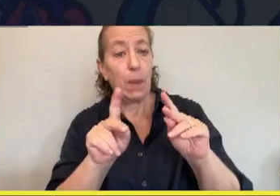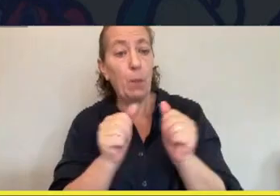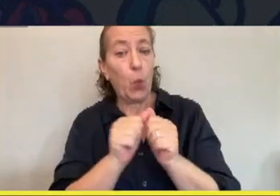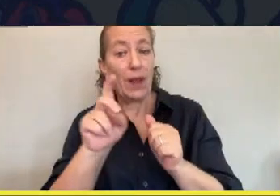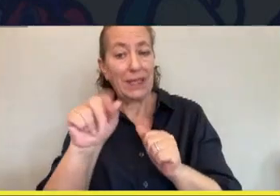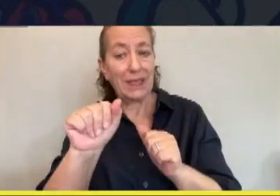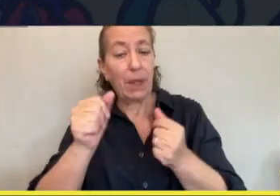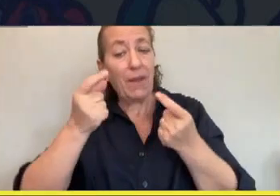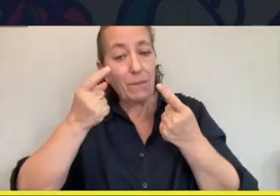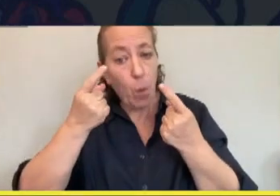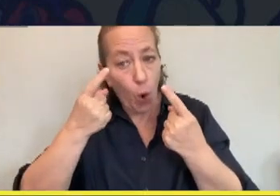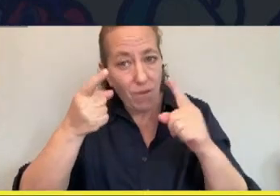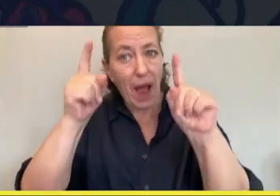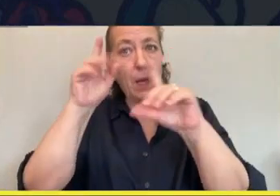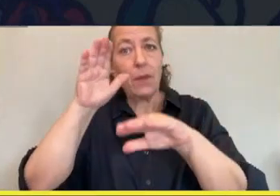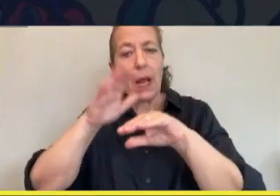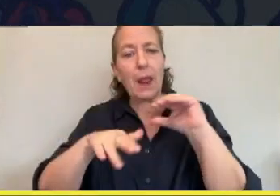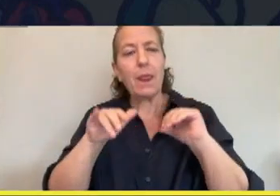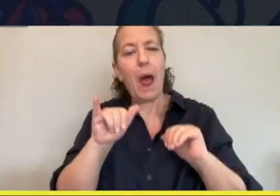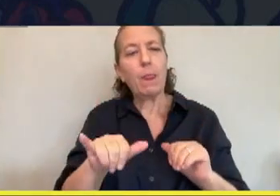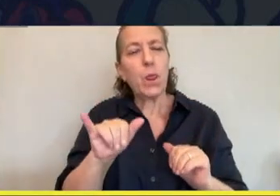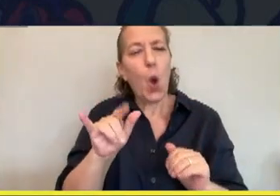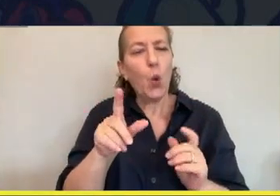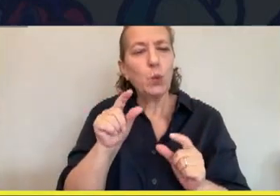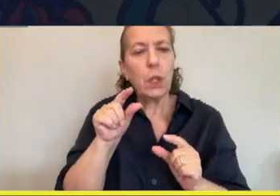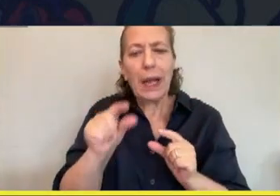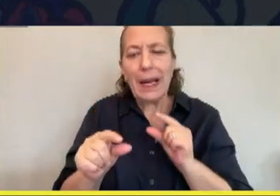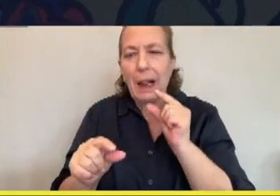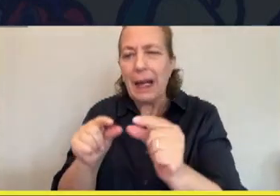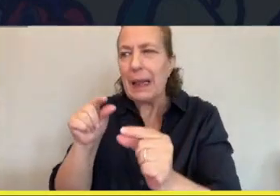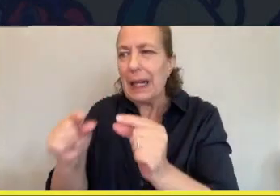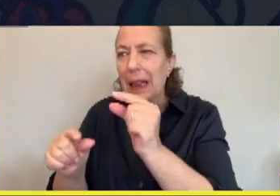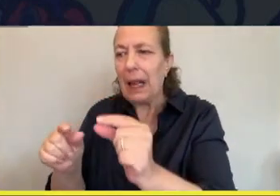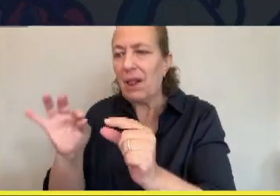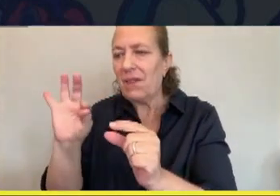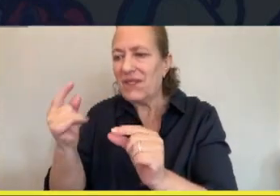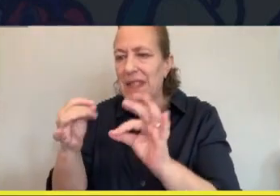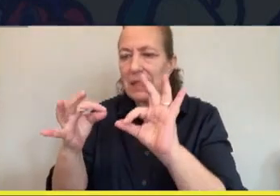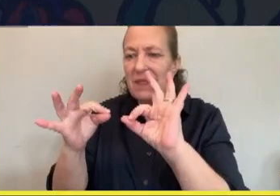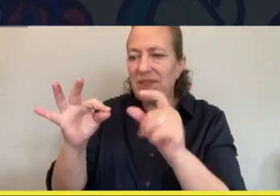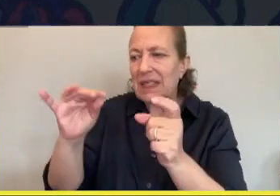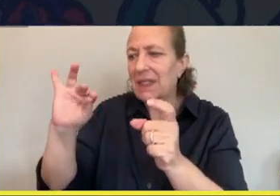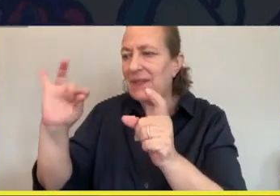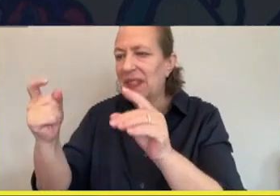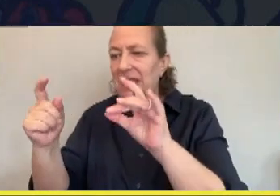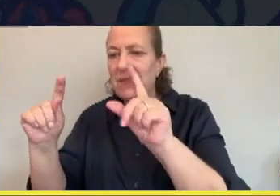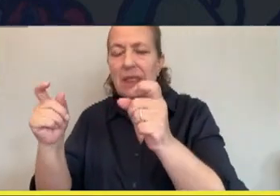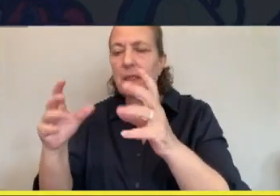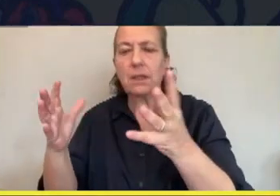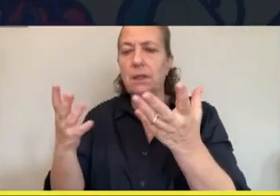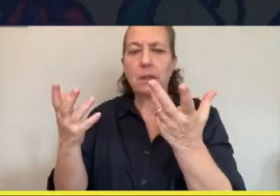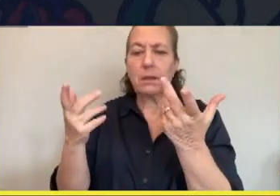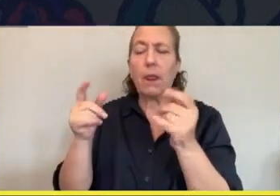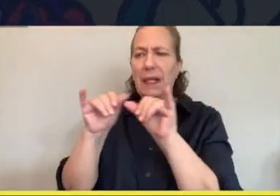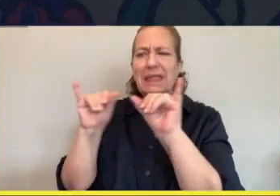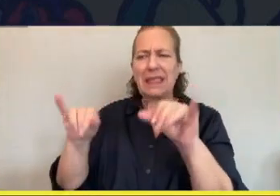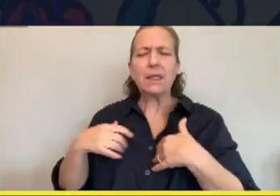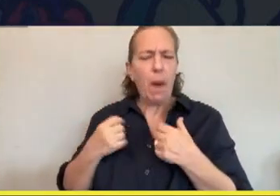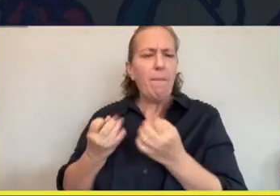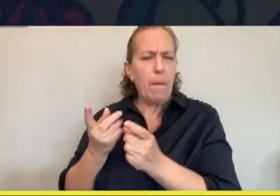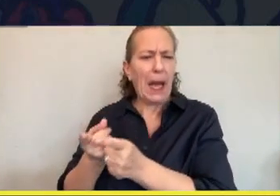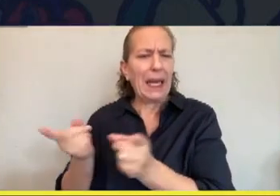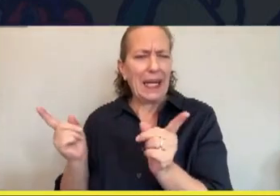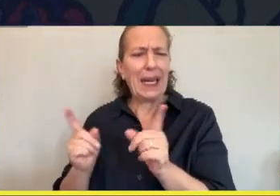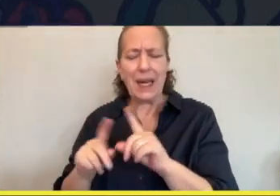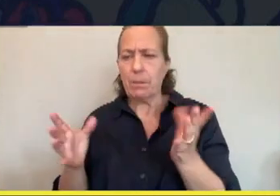effectively than these little carve-outs that our system is full of. If we just provided